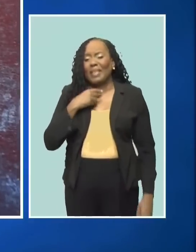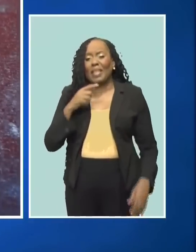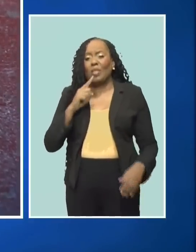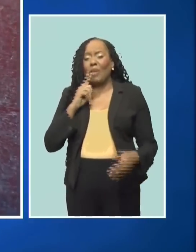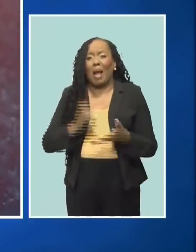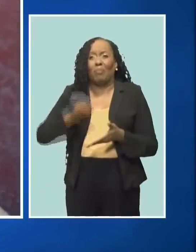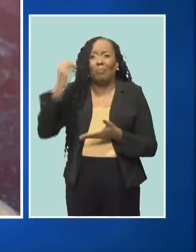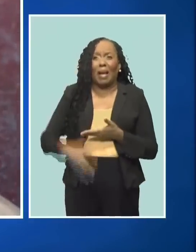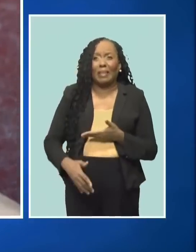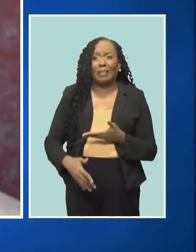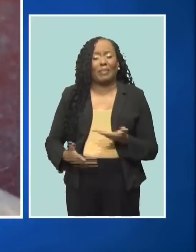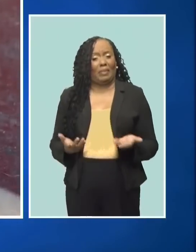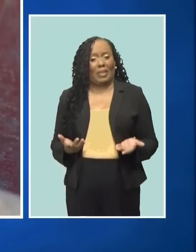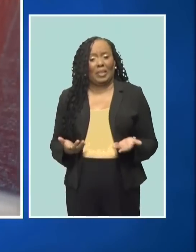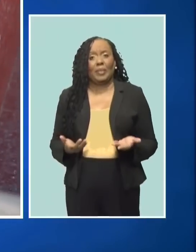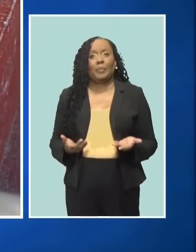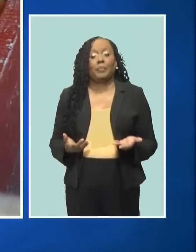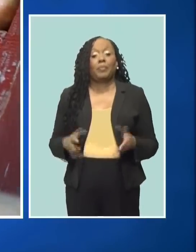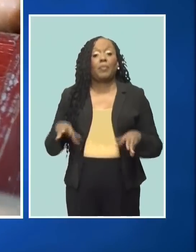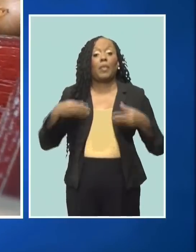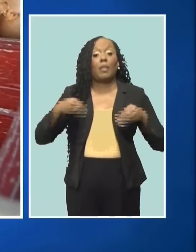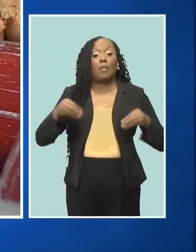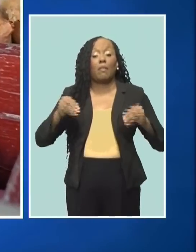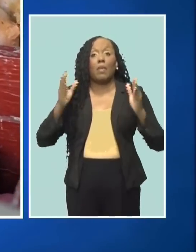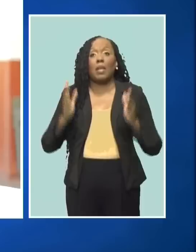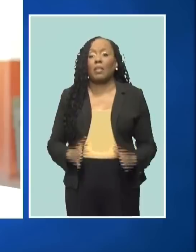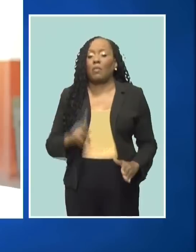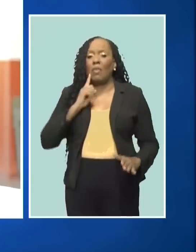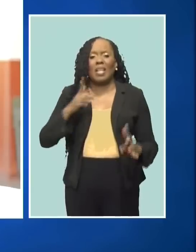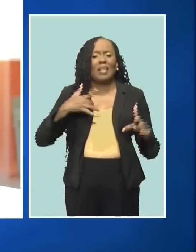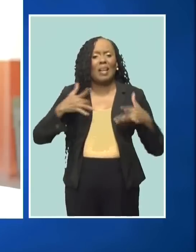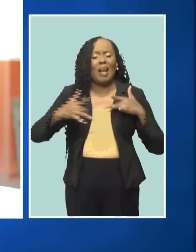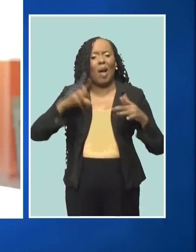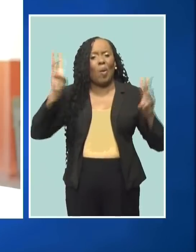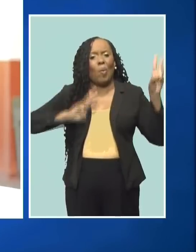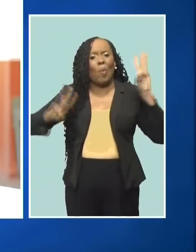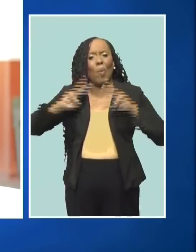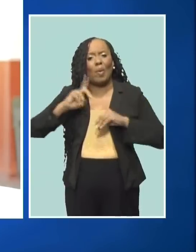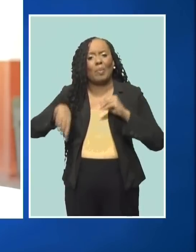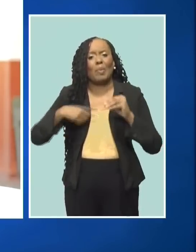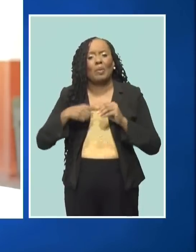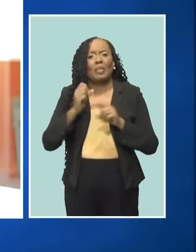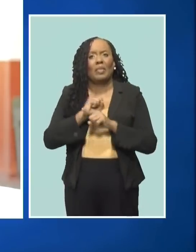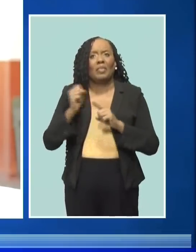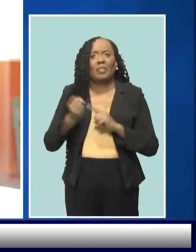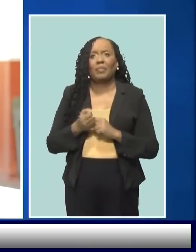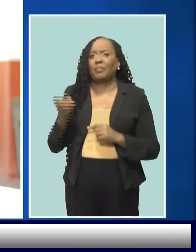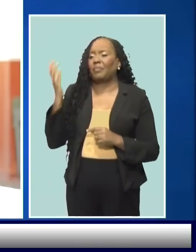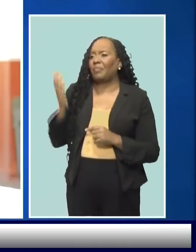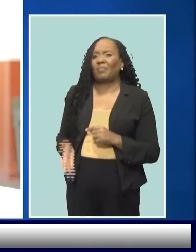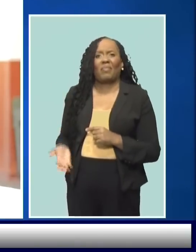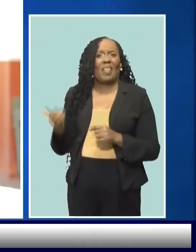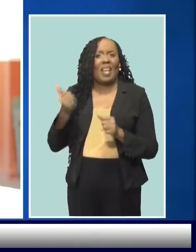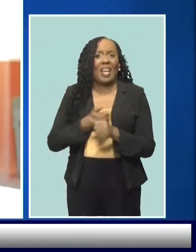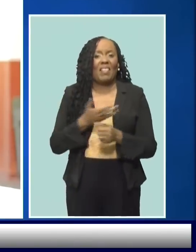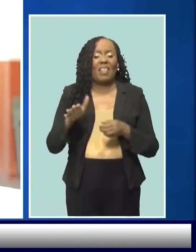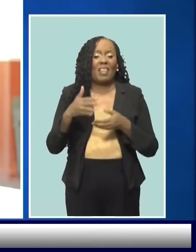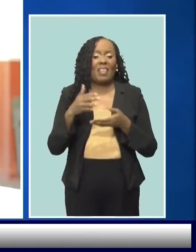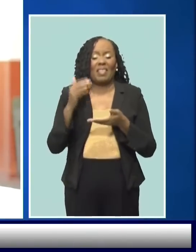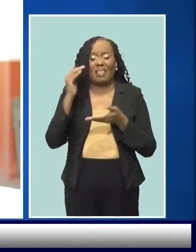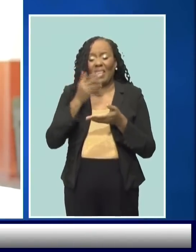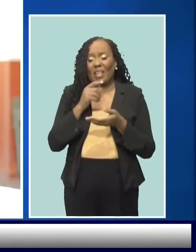extortion prices. Veteran vendor Angela Green is concerned about the situation. Everything's scarce.